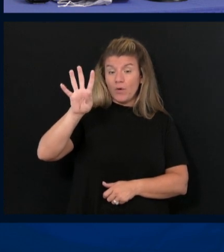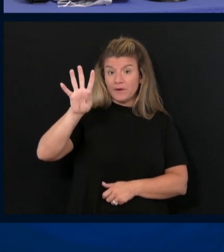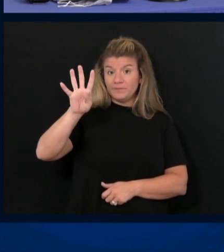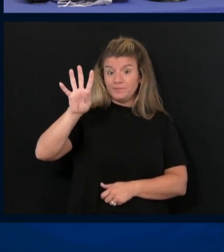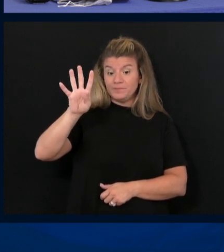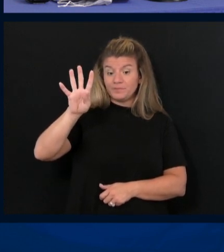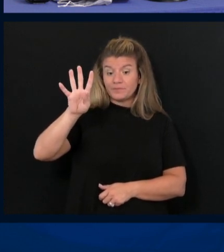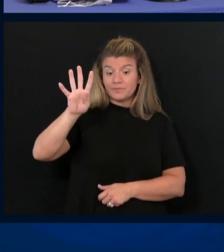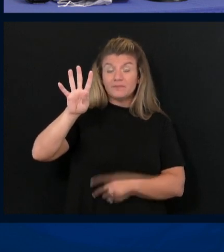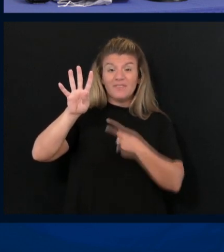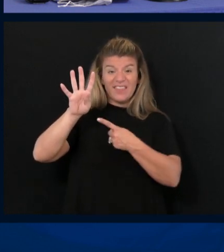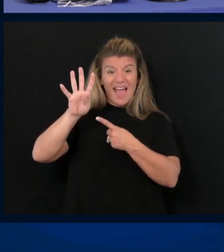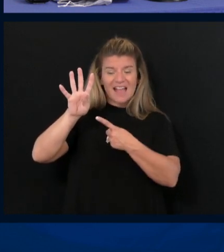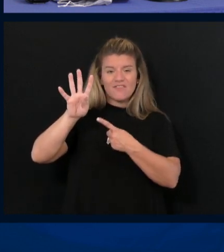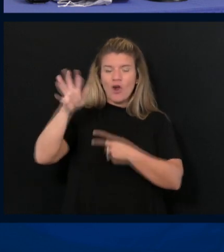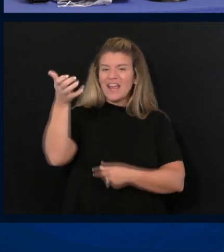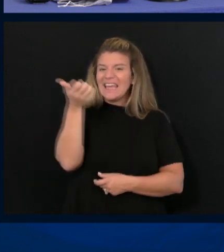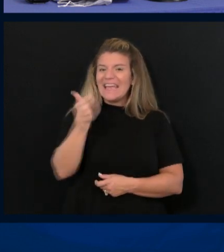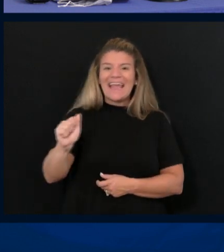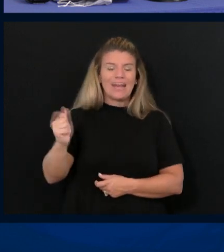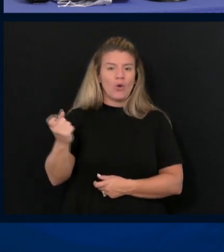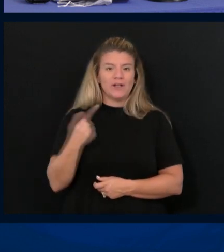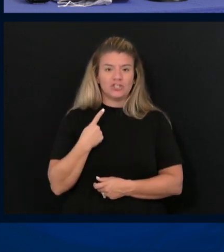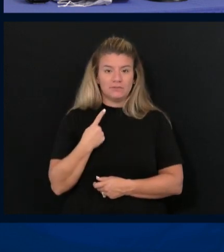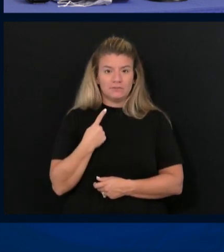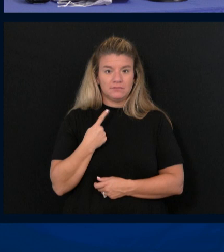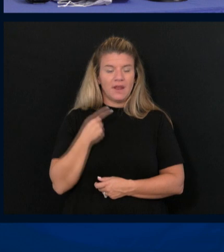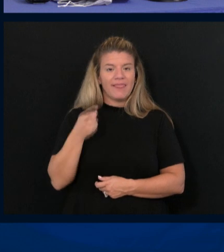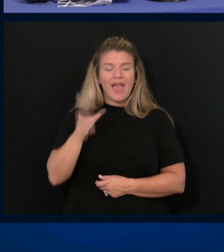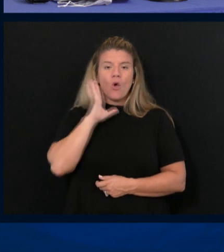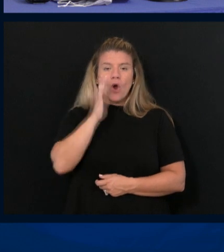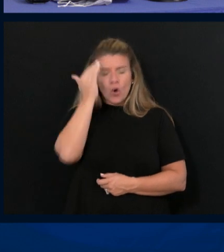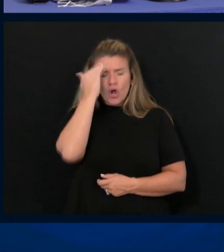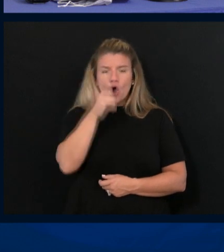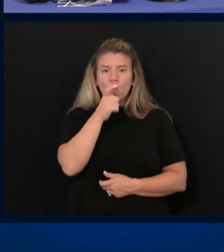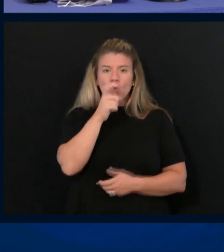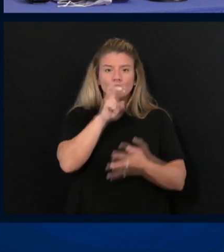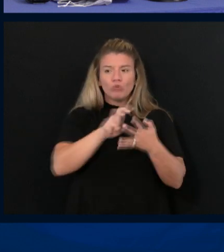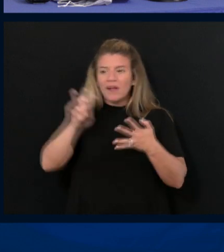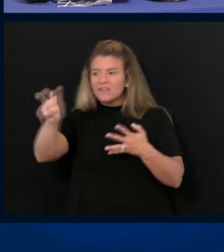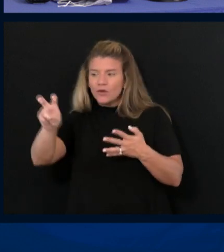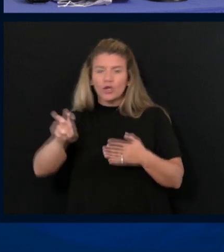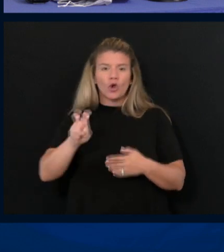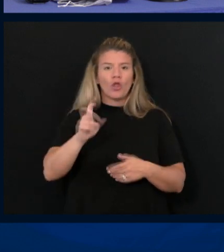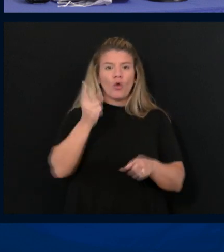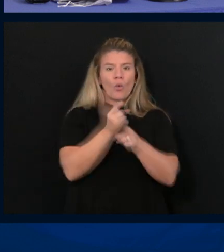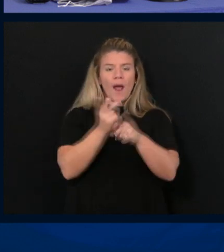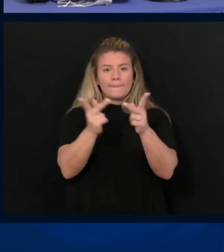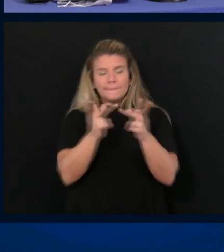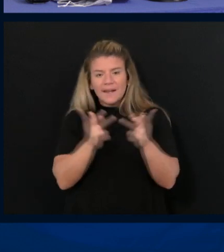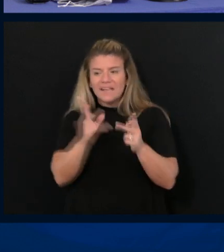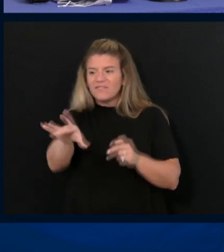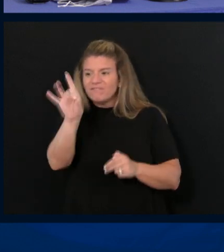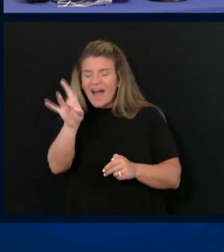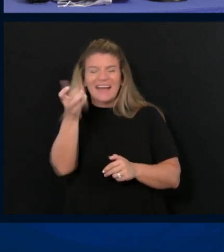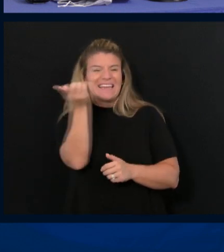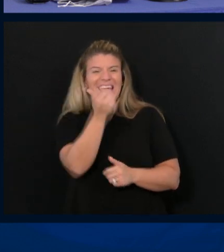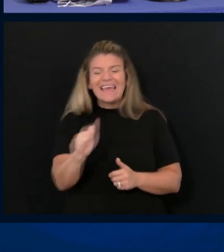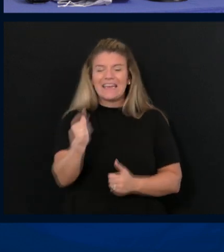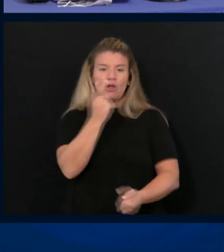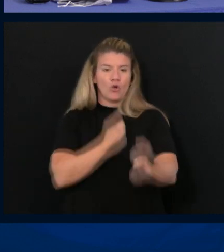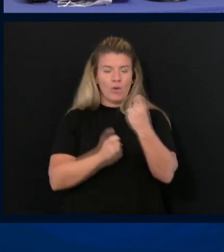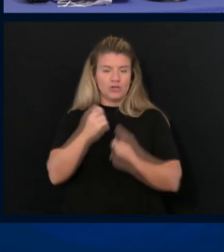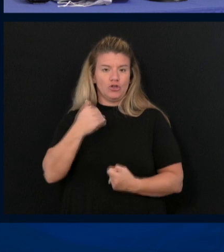304-957-1234, and that is for any question. They will get you to the right person or the right resource to help you with any question at all when it comes to